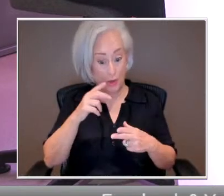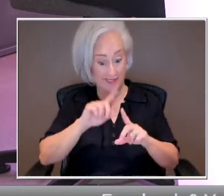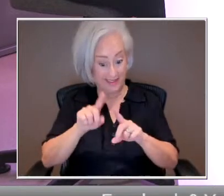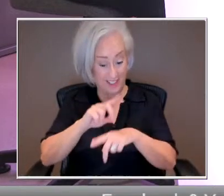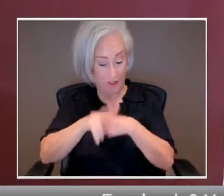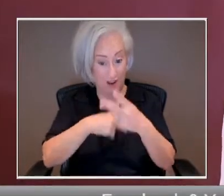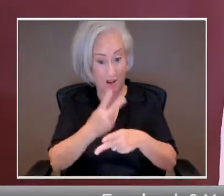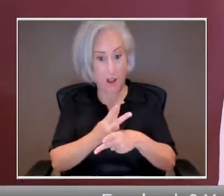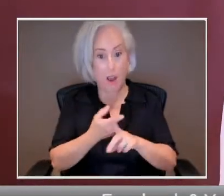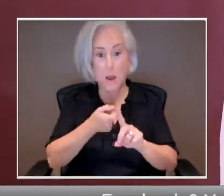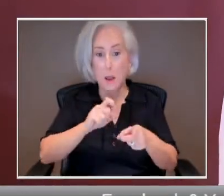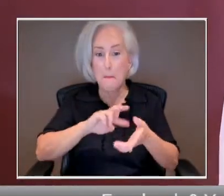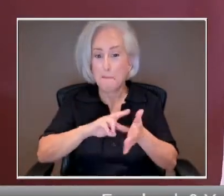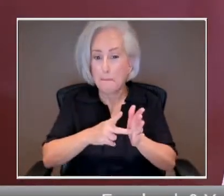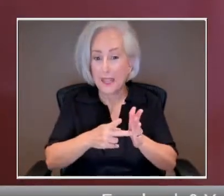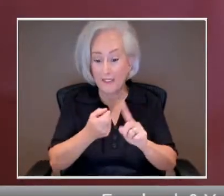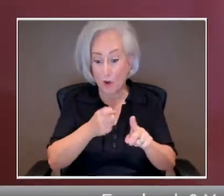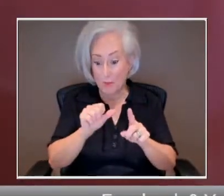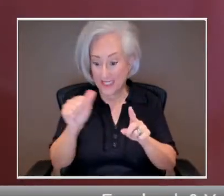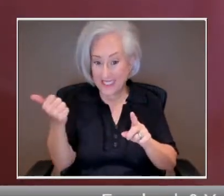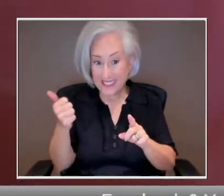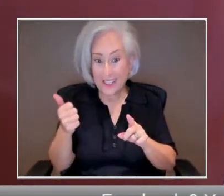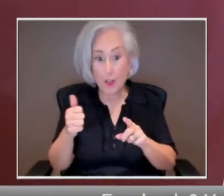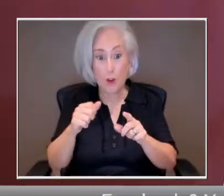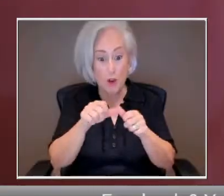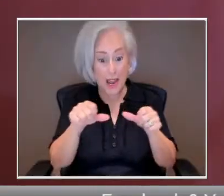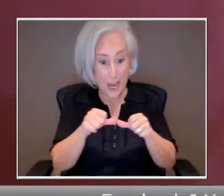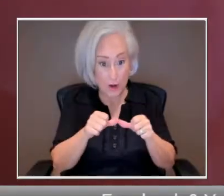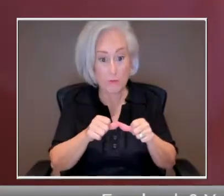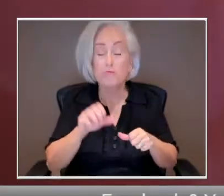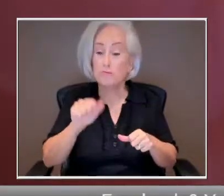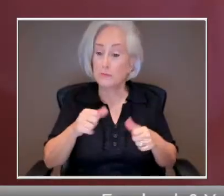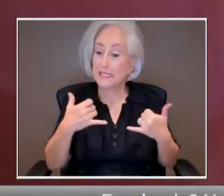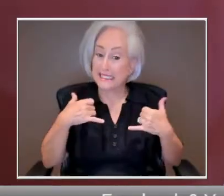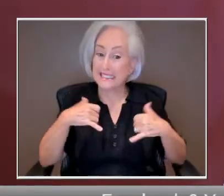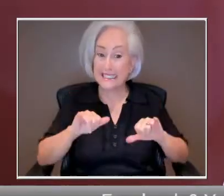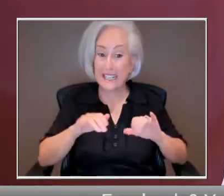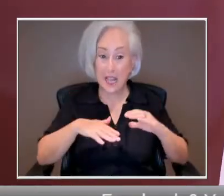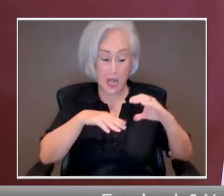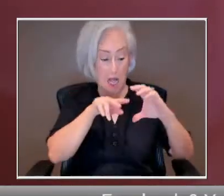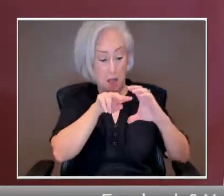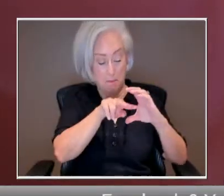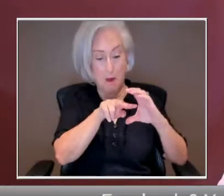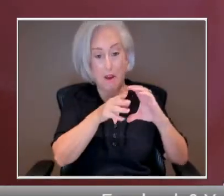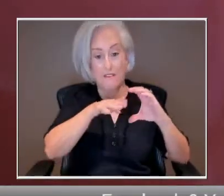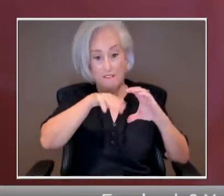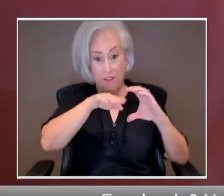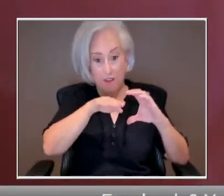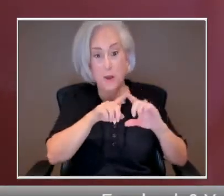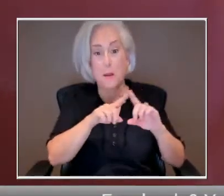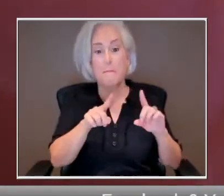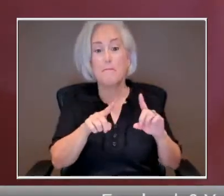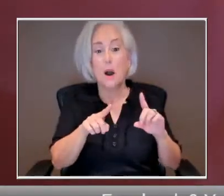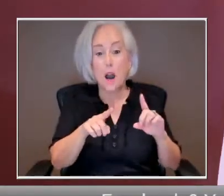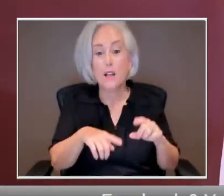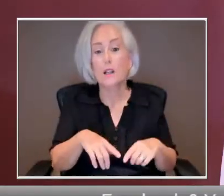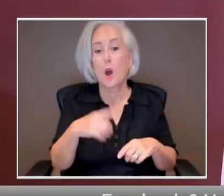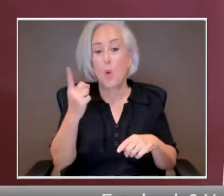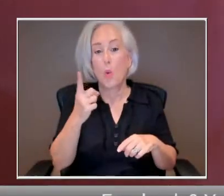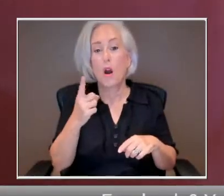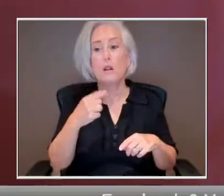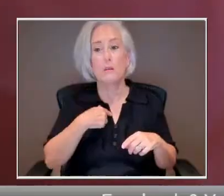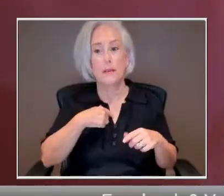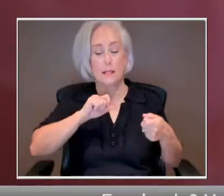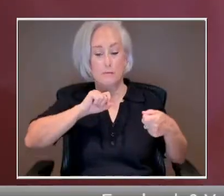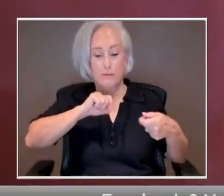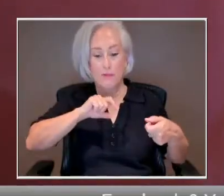That's right. You know, so they're still coming from above the ventricles, but the atrial tachycardia is coming from one area where it just decides to fire away. The